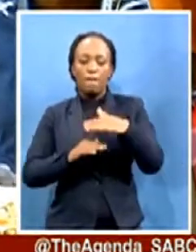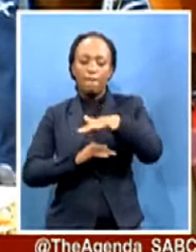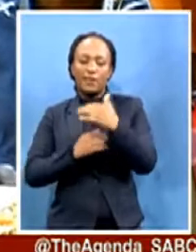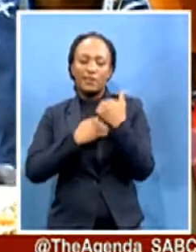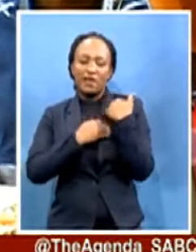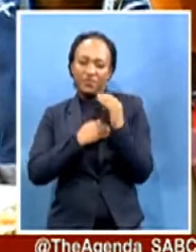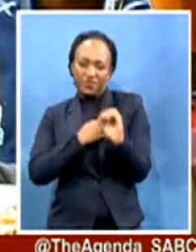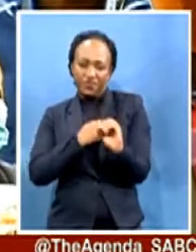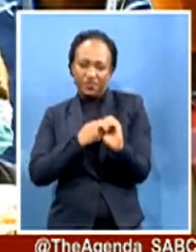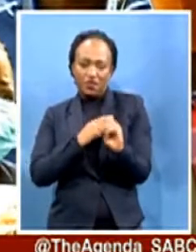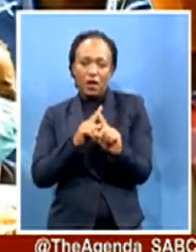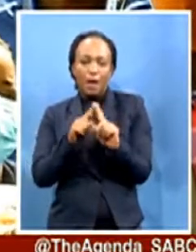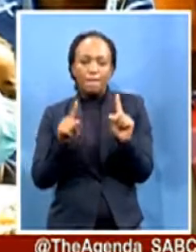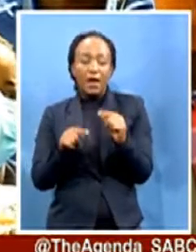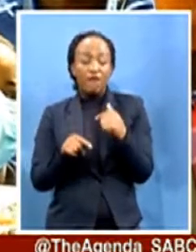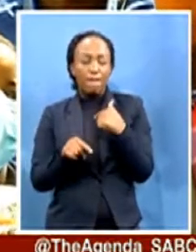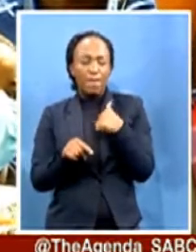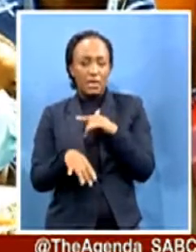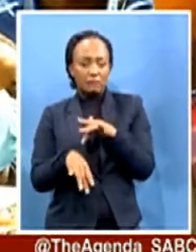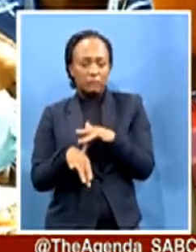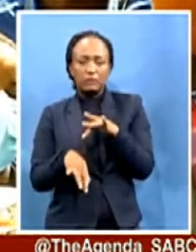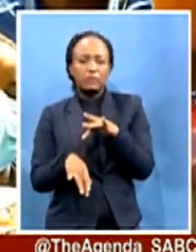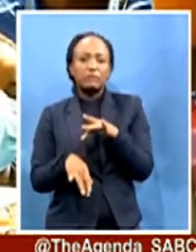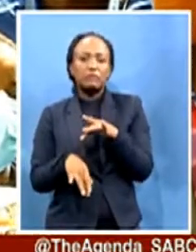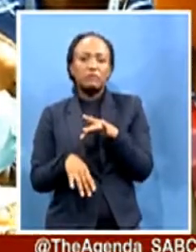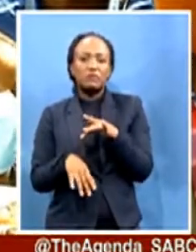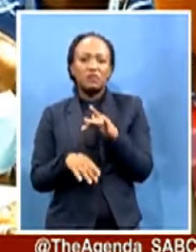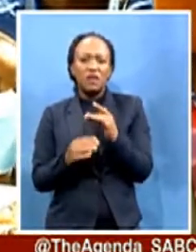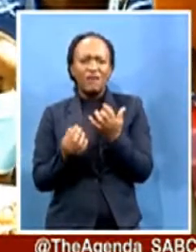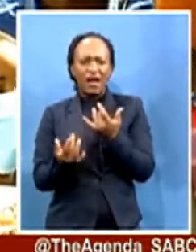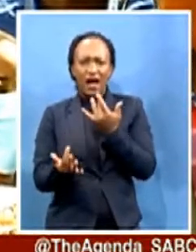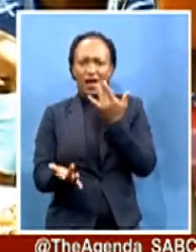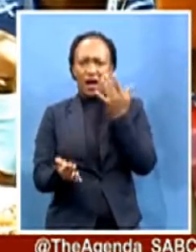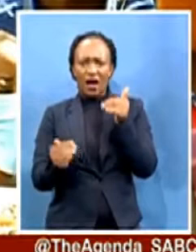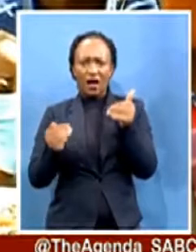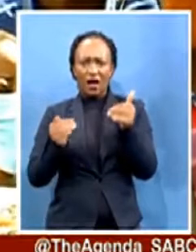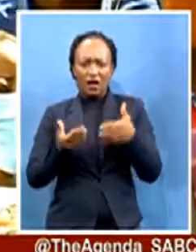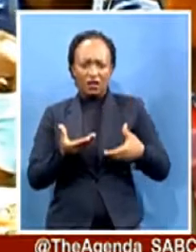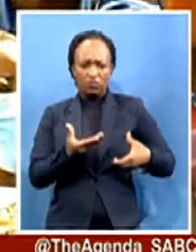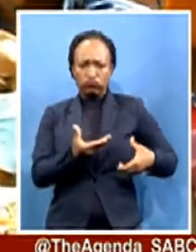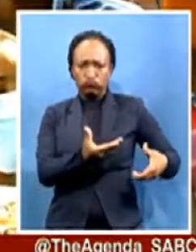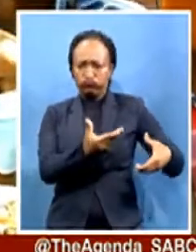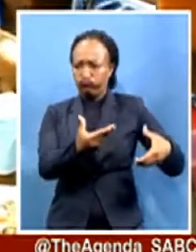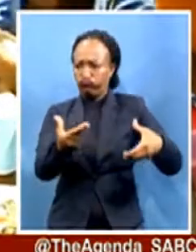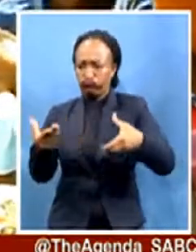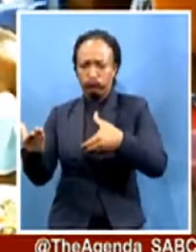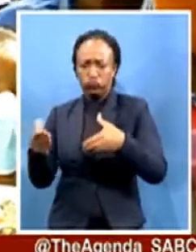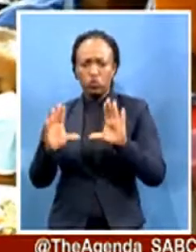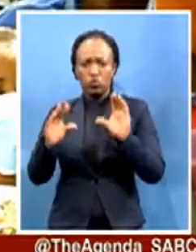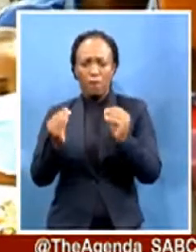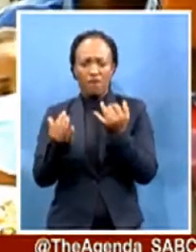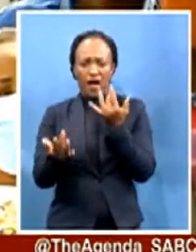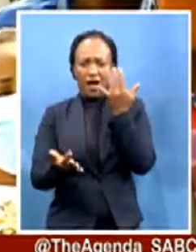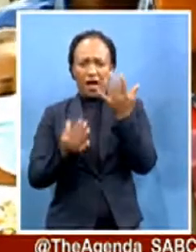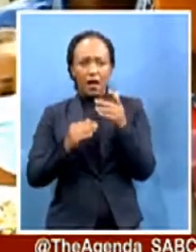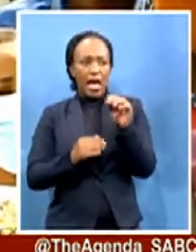me is how this fire was contained. I was actually told by MEC, and this